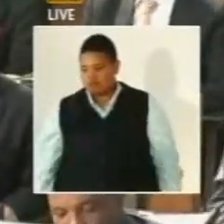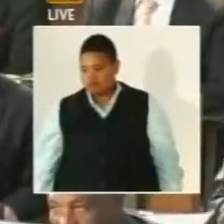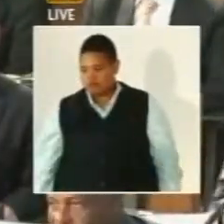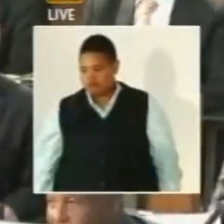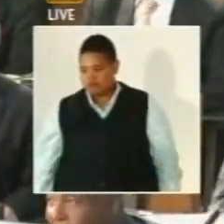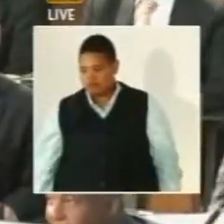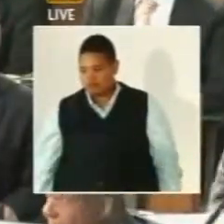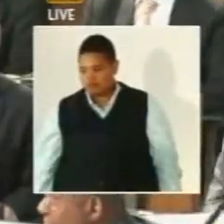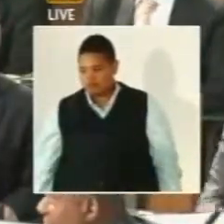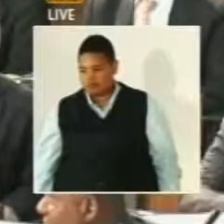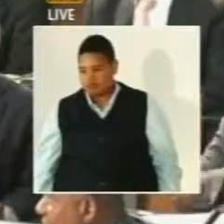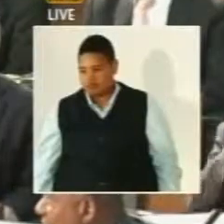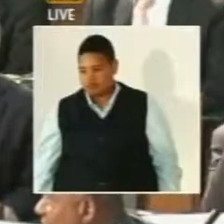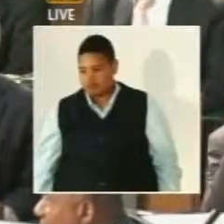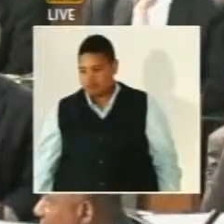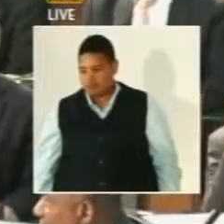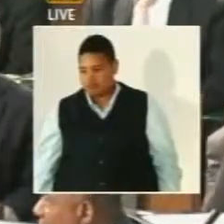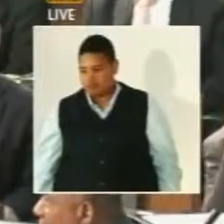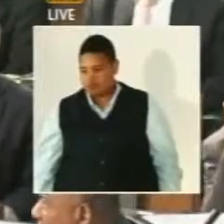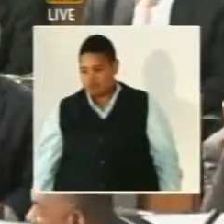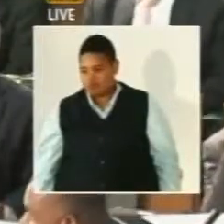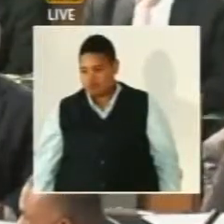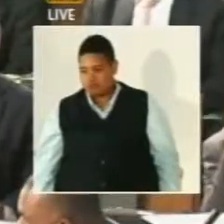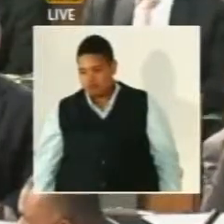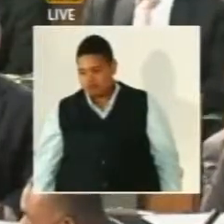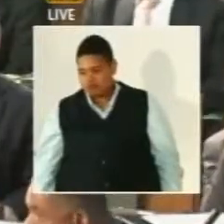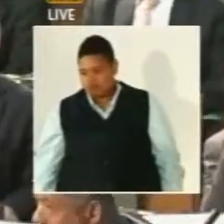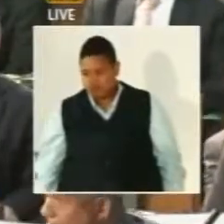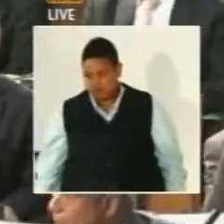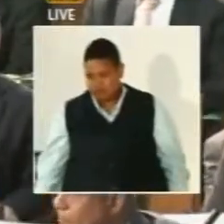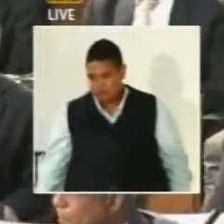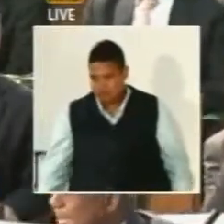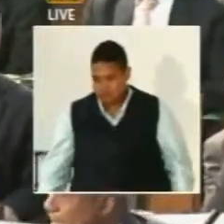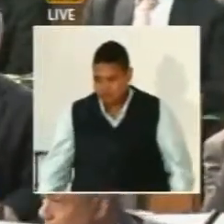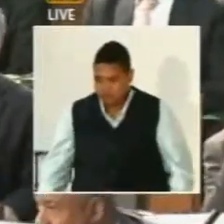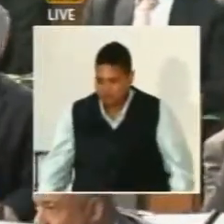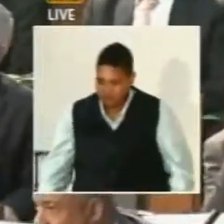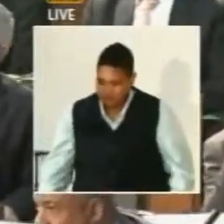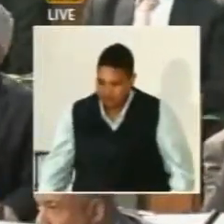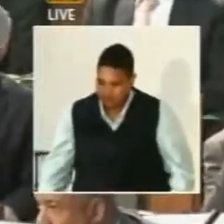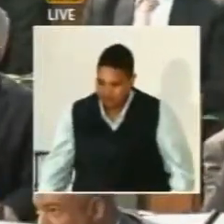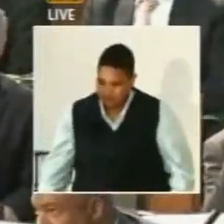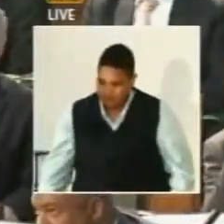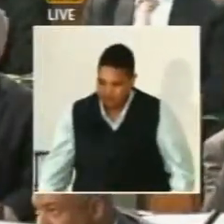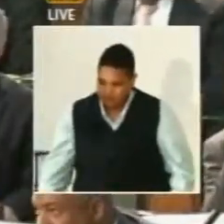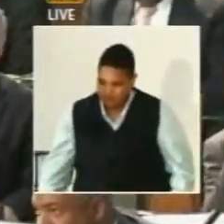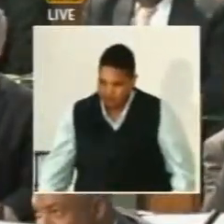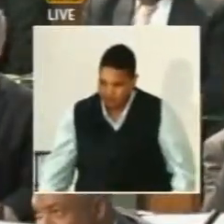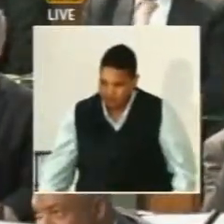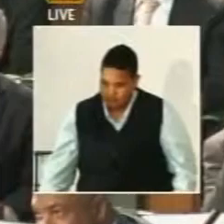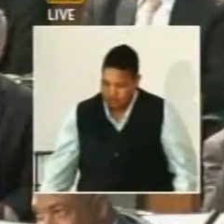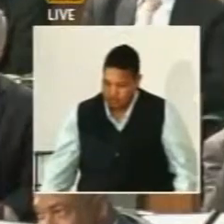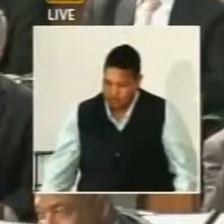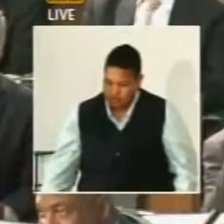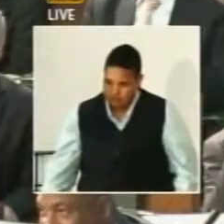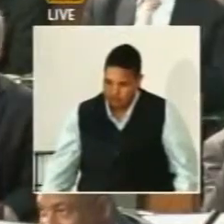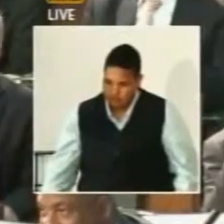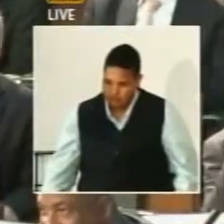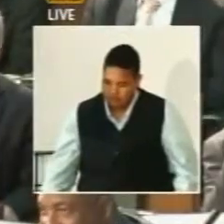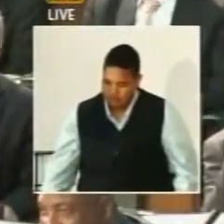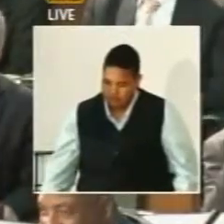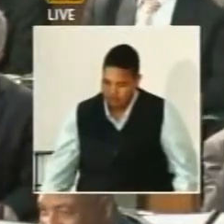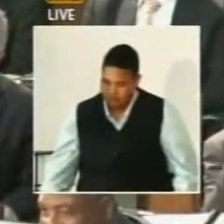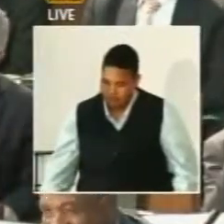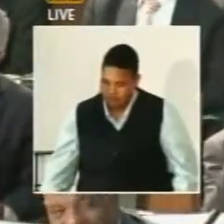of 1.7% growth in the January to March quarter. He also emphasized that the administration plans